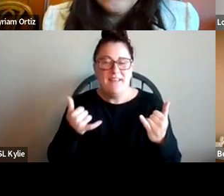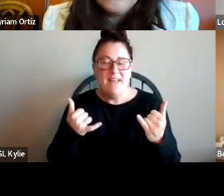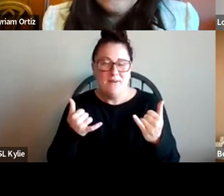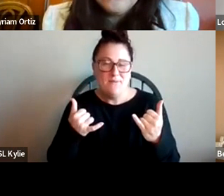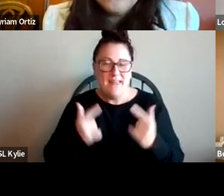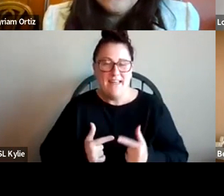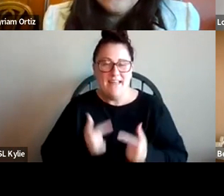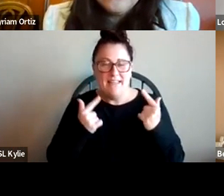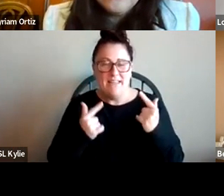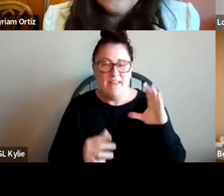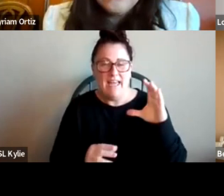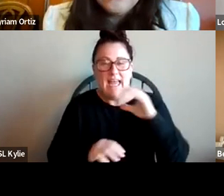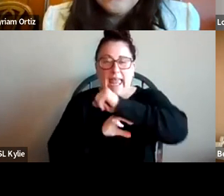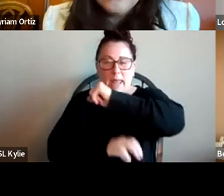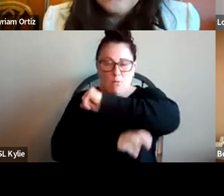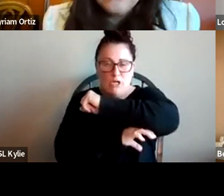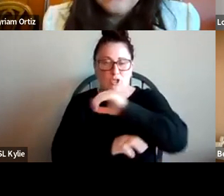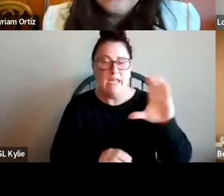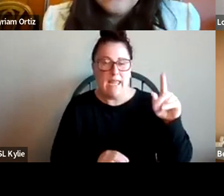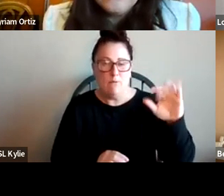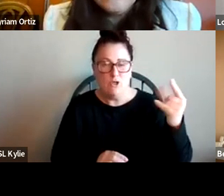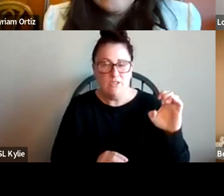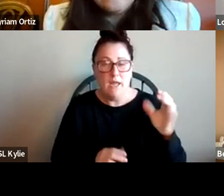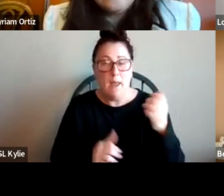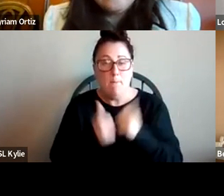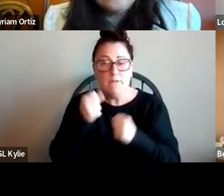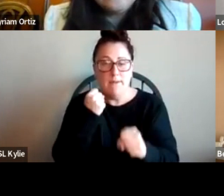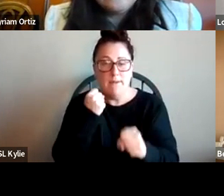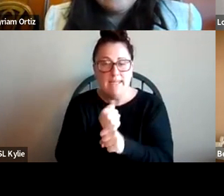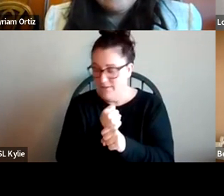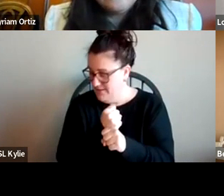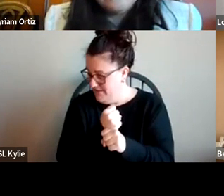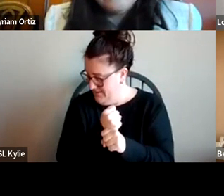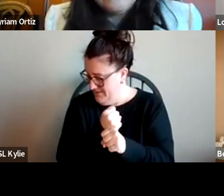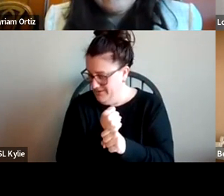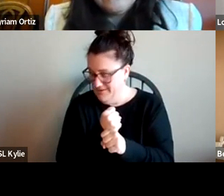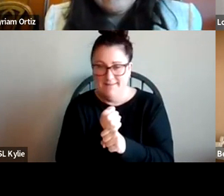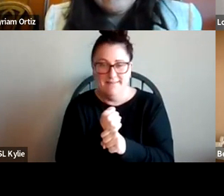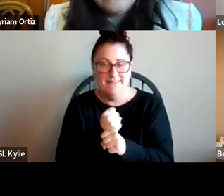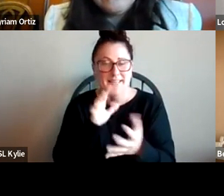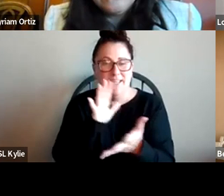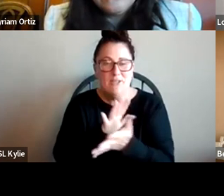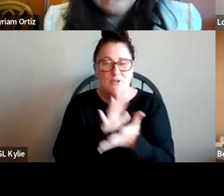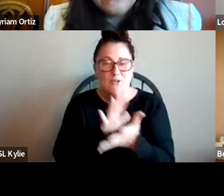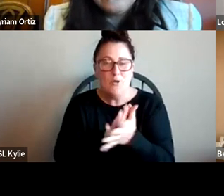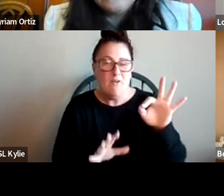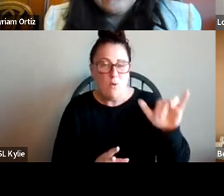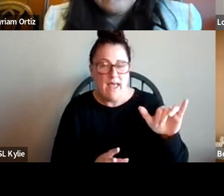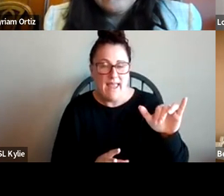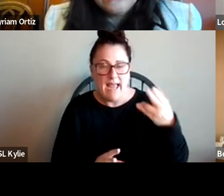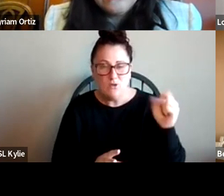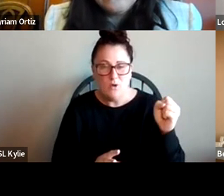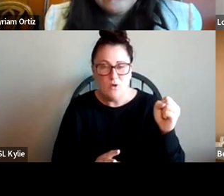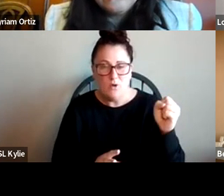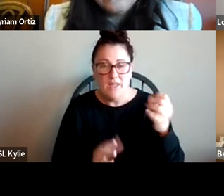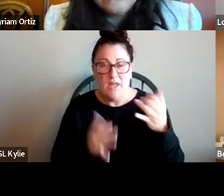of Cambridge. Most of my years have been in either pilot school, Fenway High School, and currently